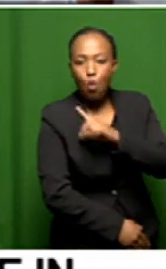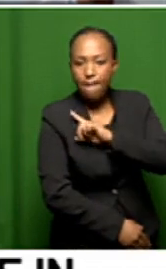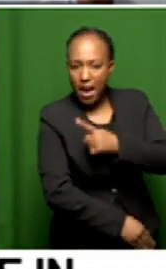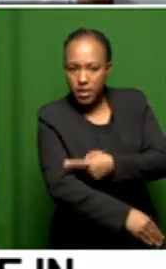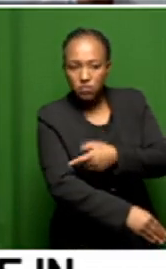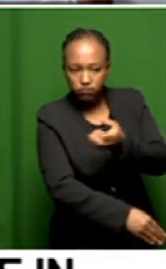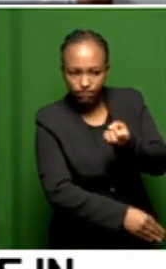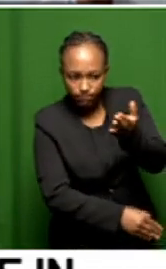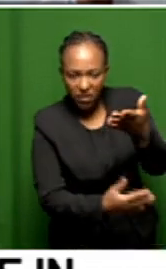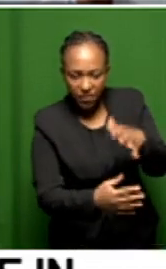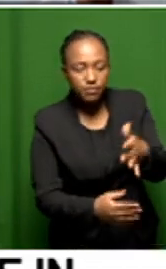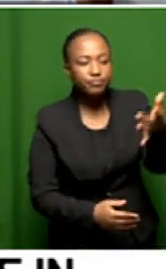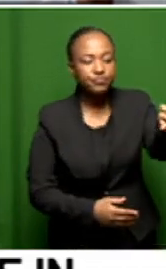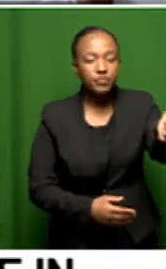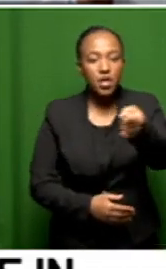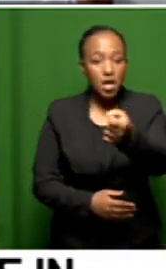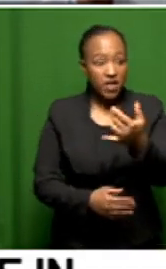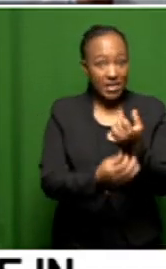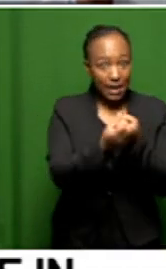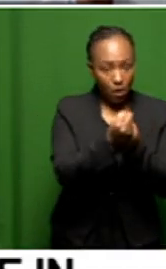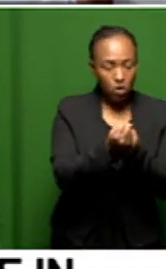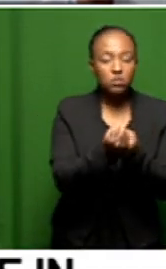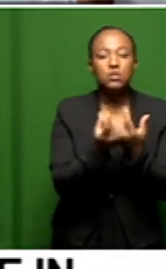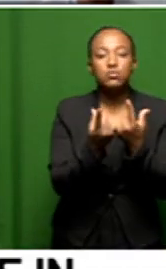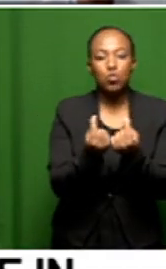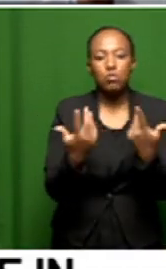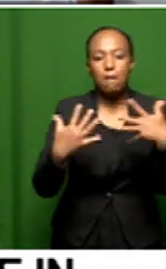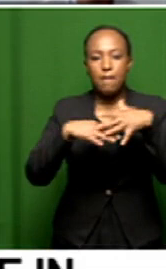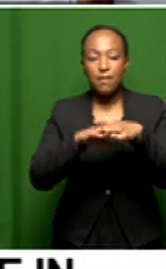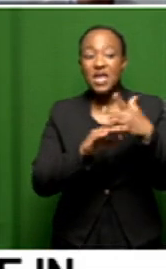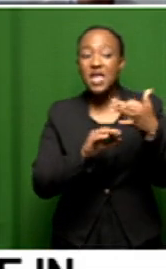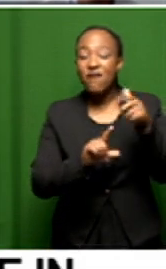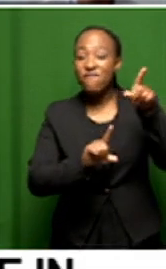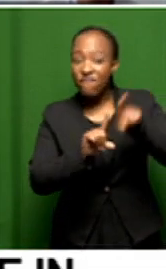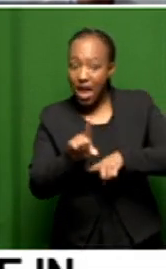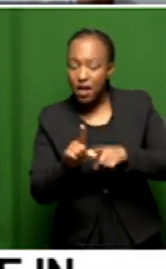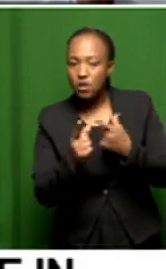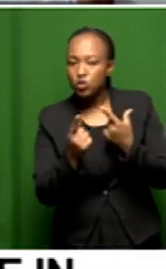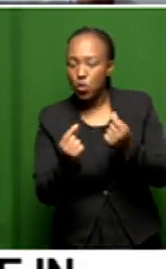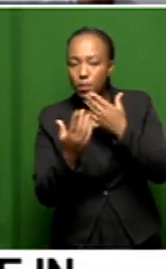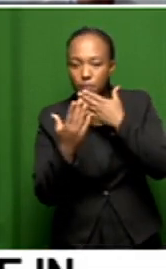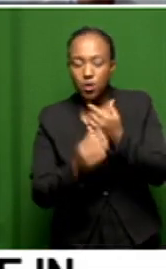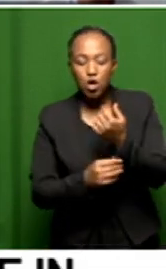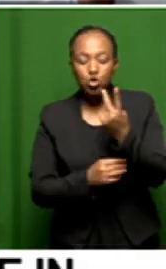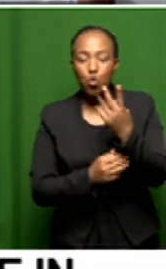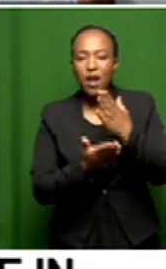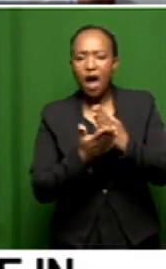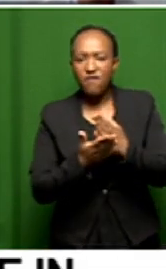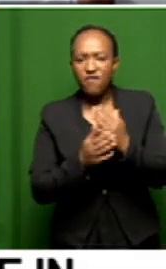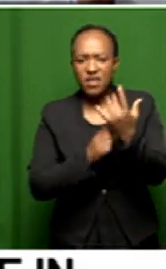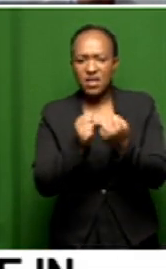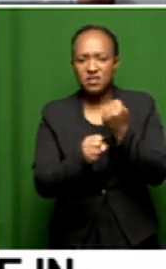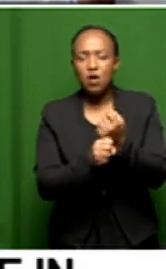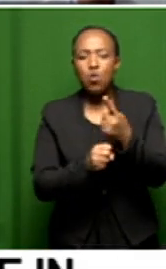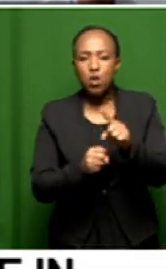the support that we are giving them, they will execute the mandate. Failure for them to do so, trust me, 2.5 years from now we'll be going to